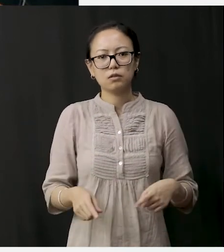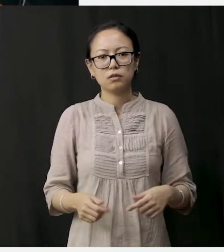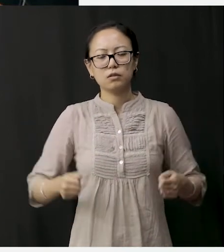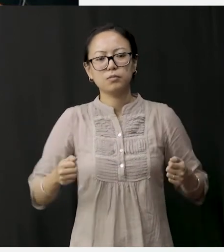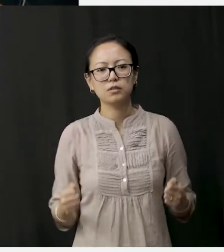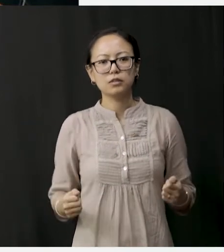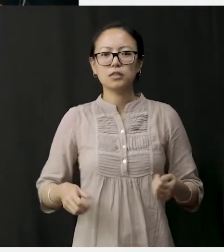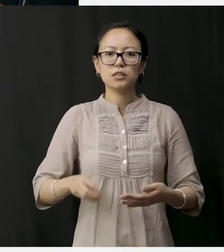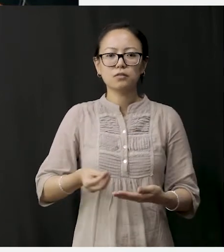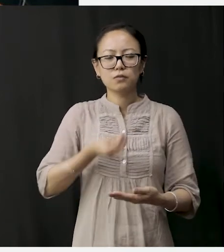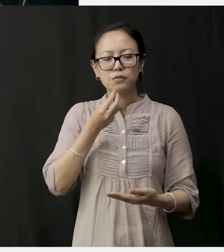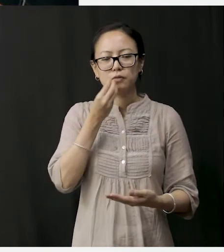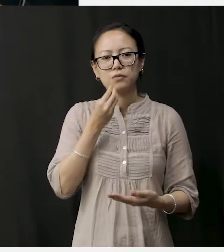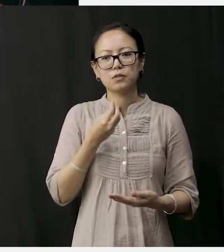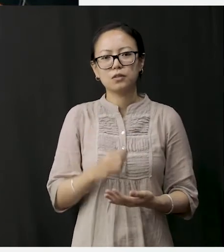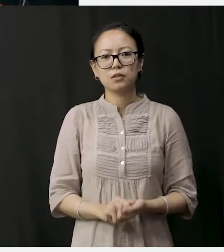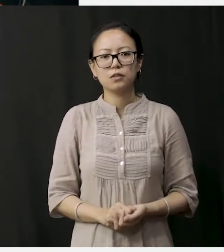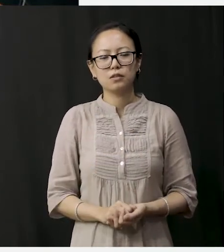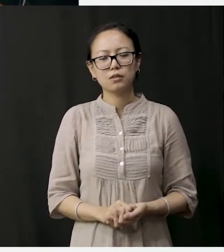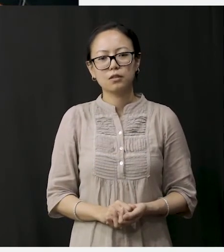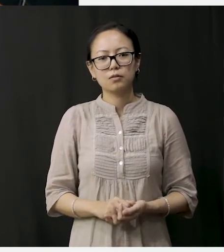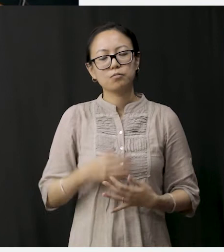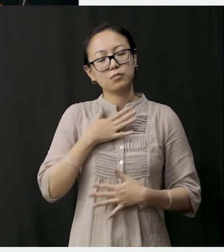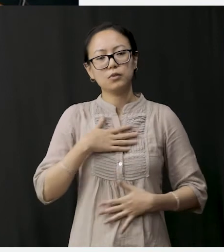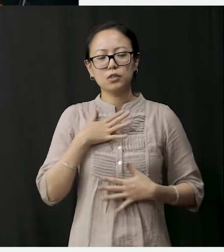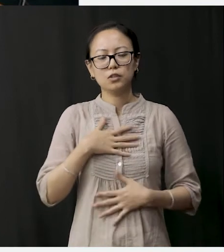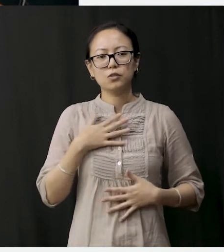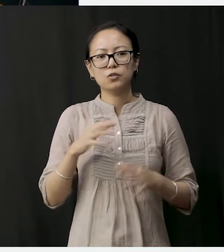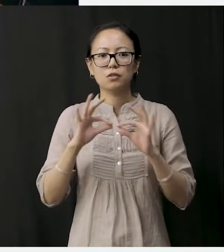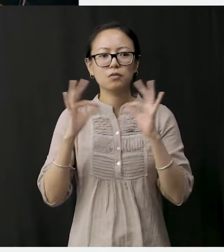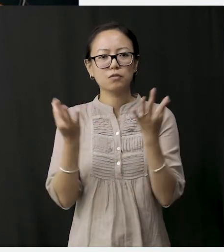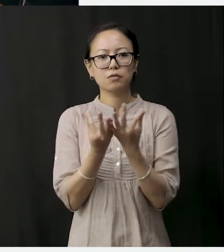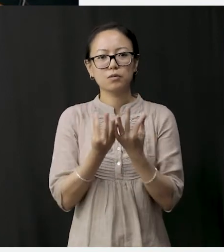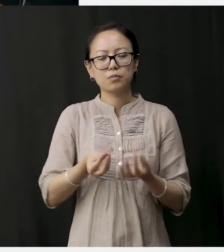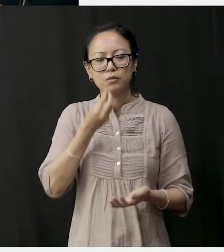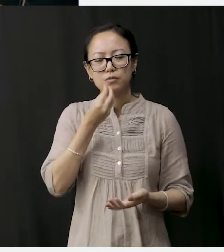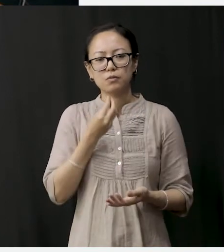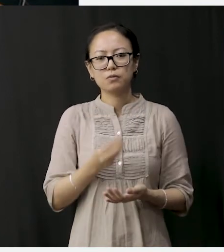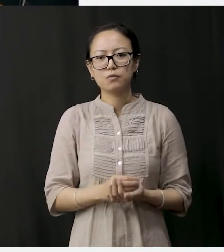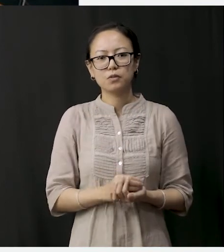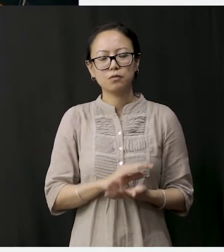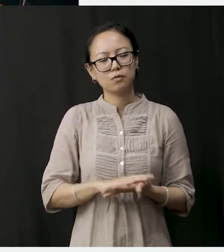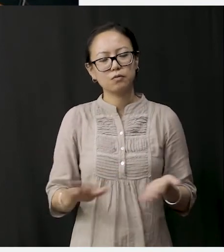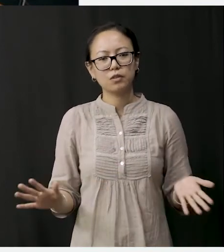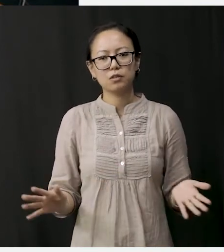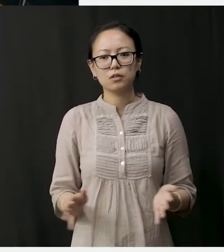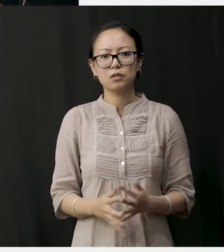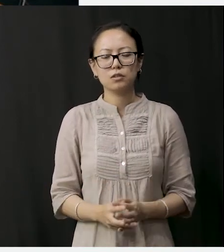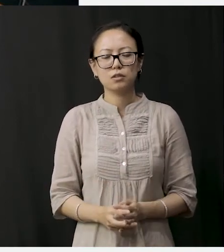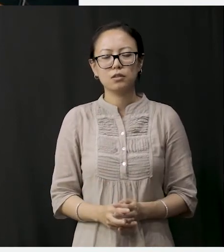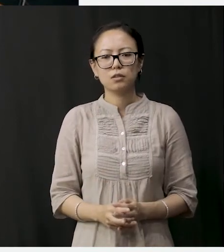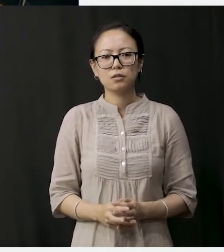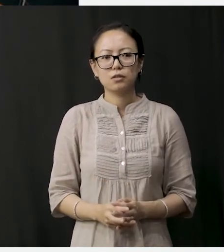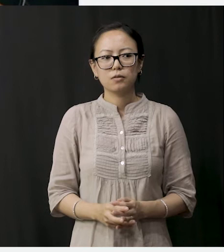their food and then they had a happy meal together, right? And meanwhile, while having the dinner, the family